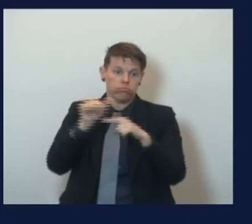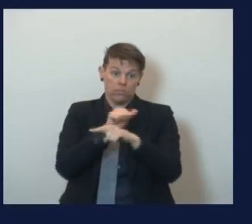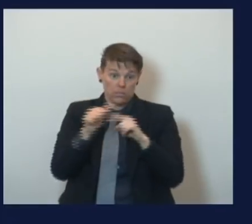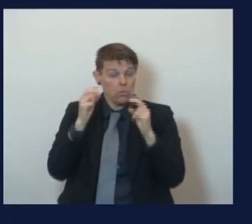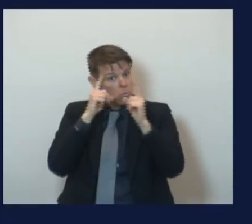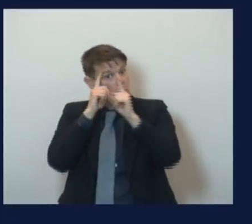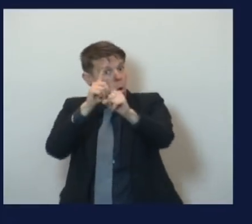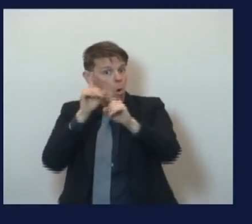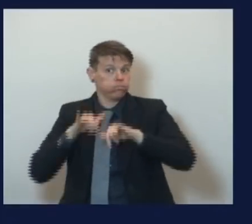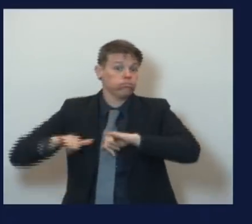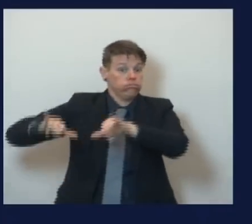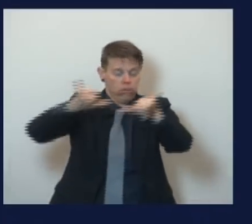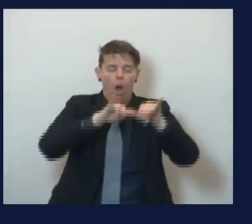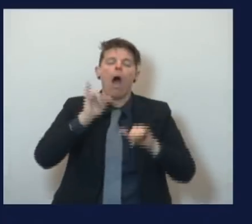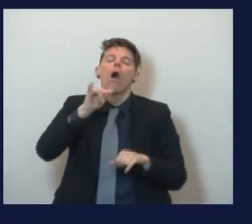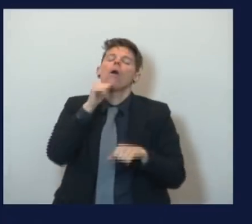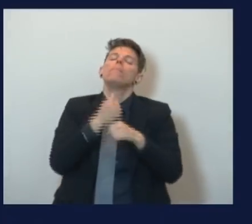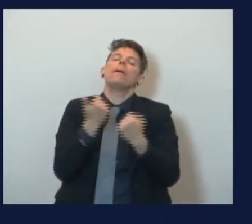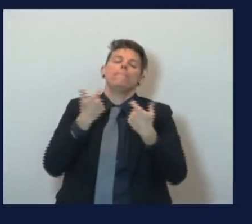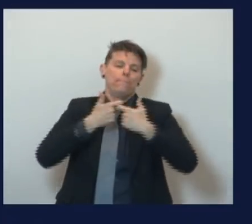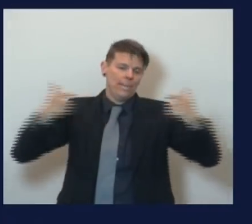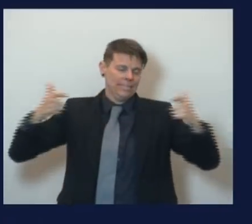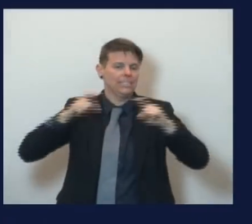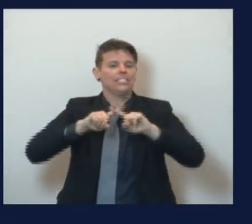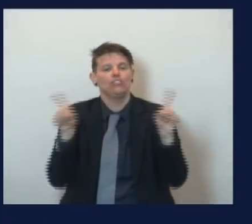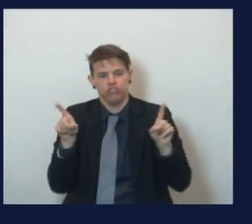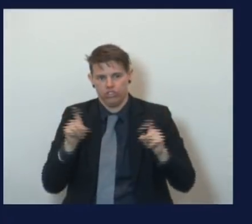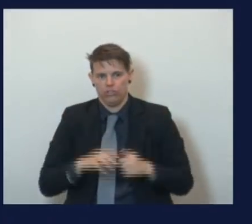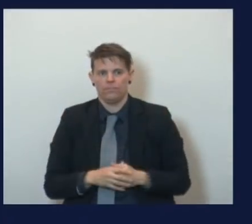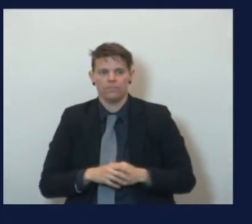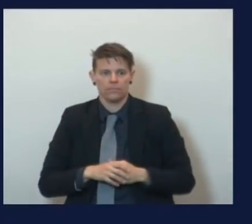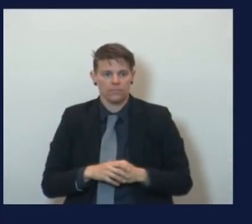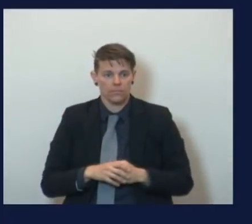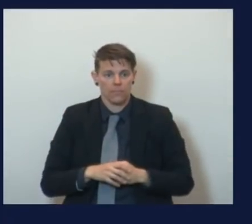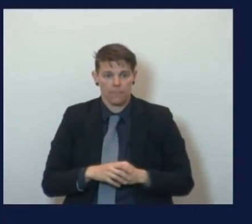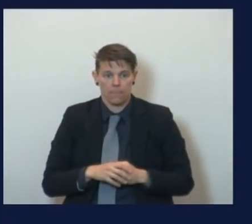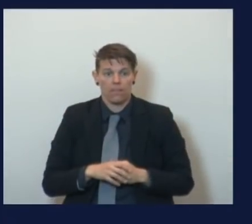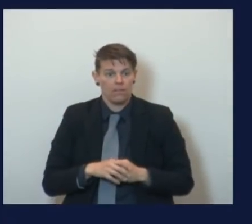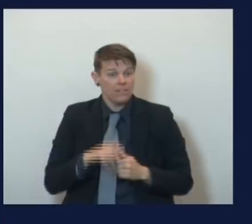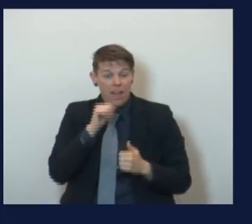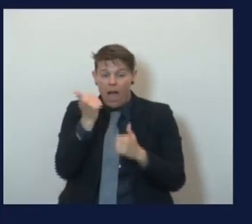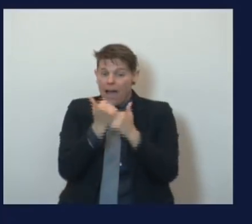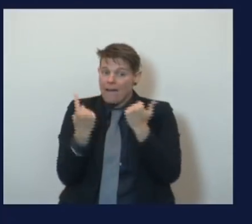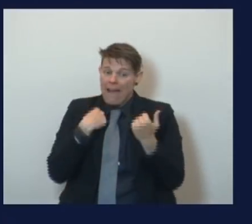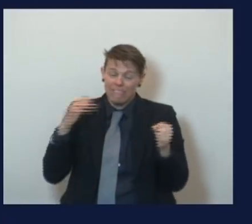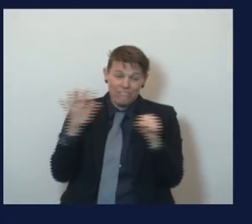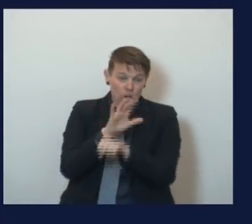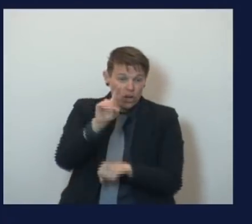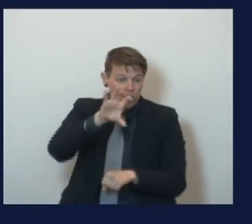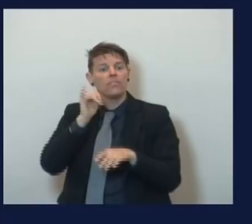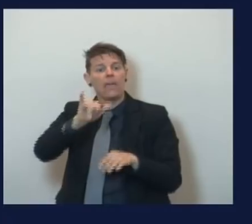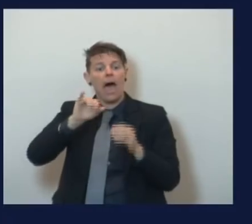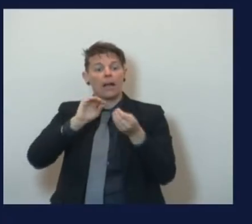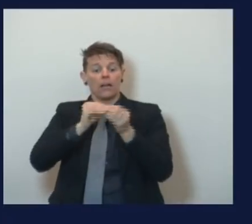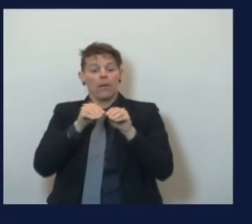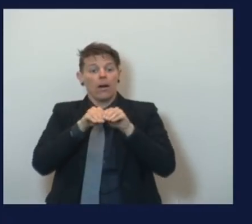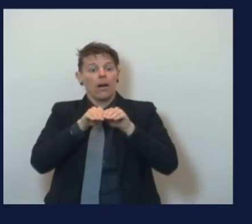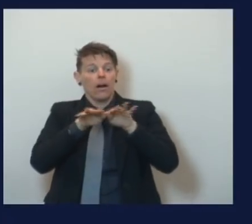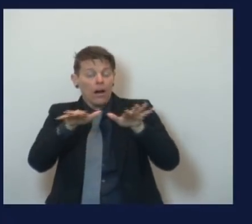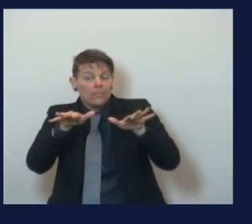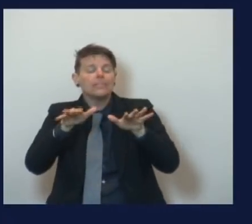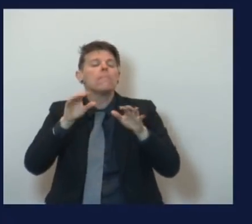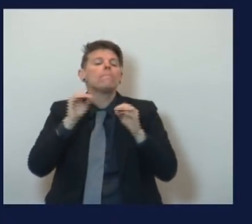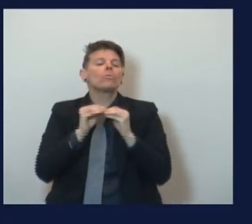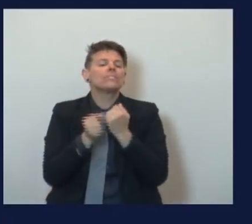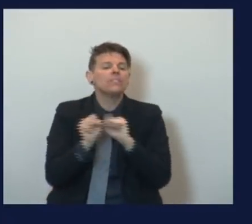difference in New Mexico. And again, because not everyone has access, not everyone's going to ask state government to provide them or their local,